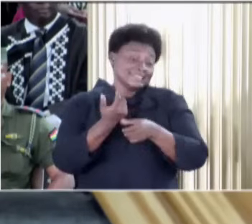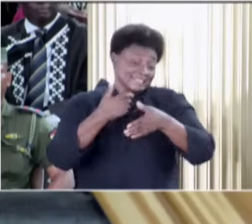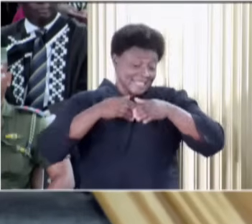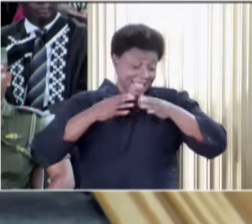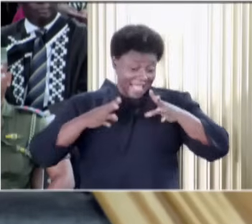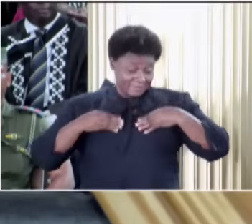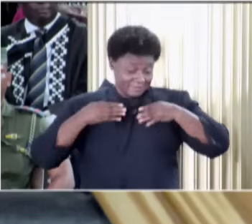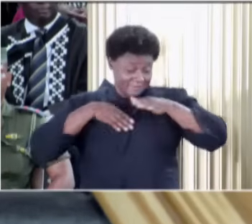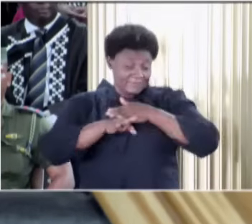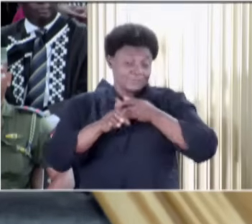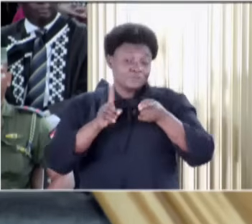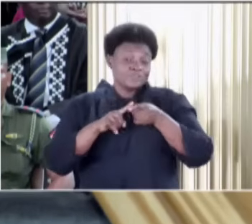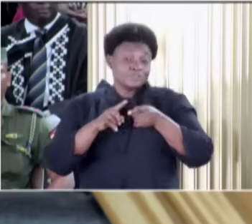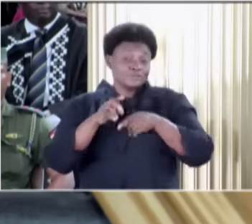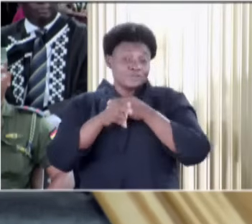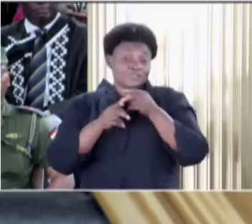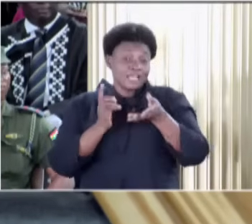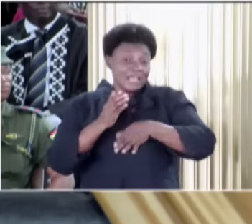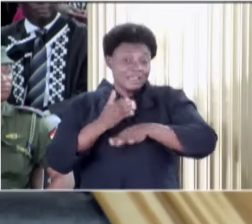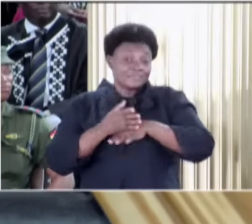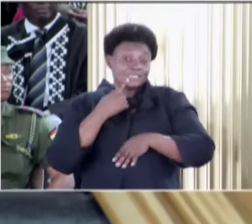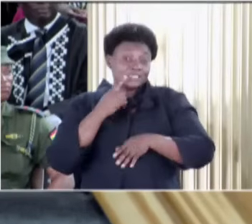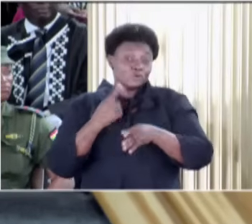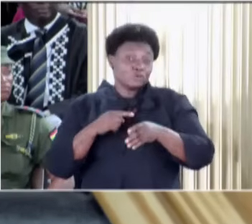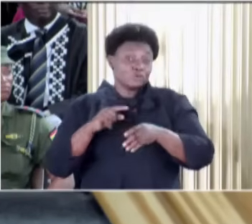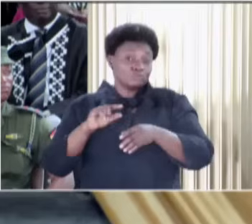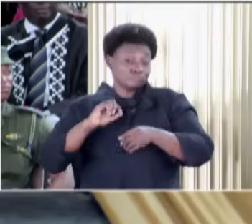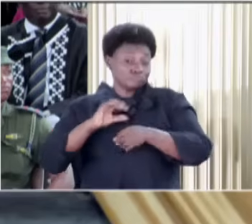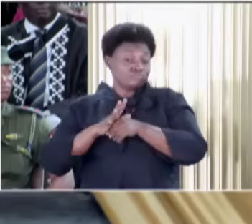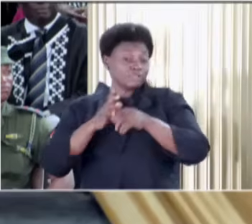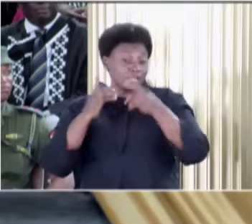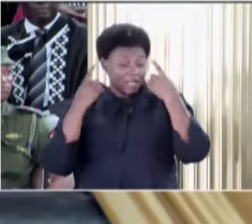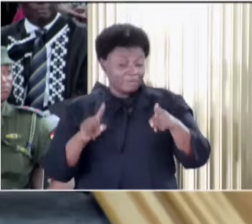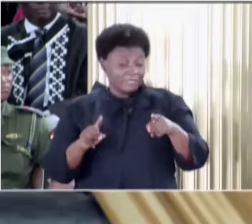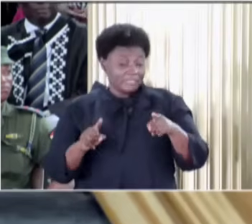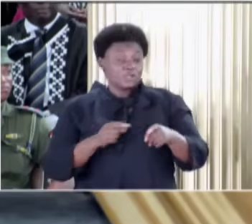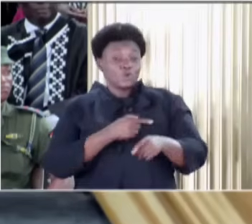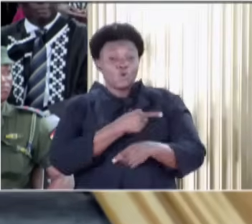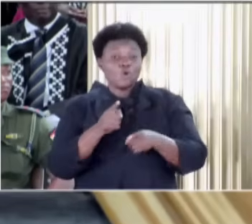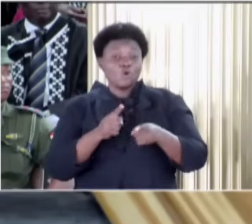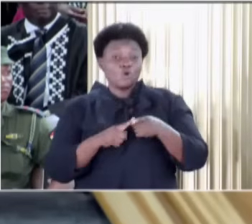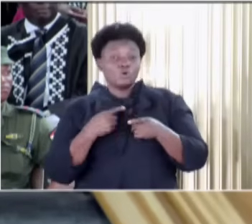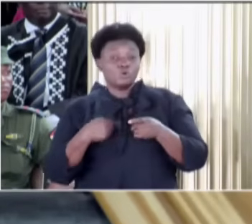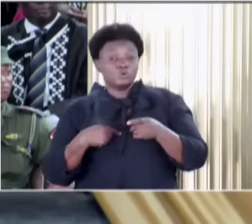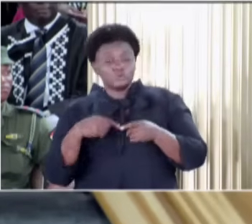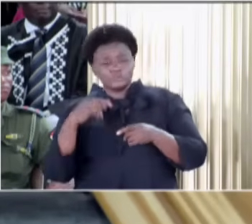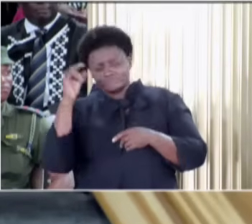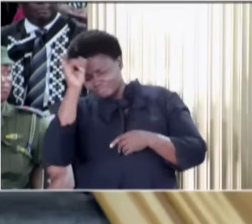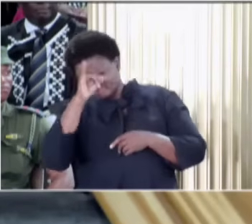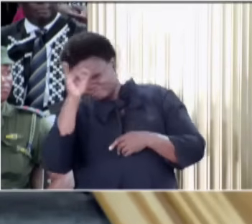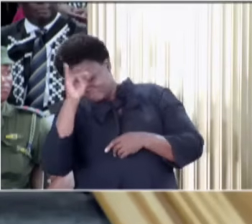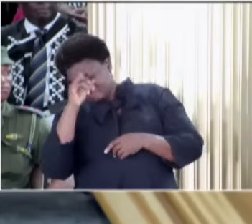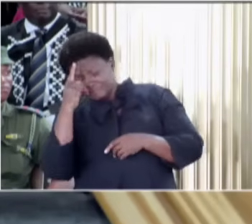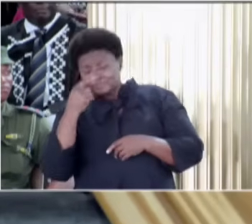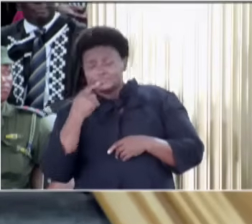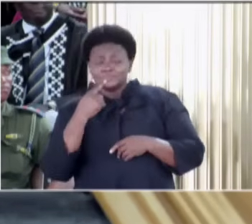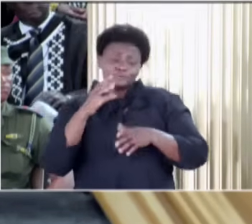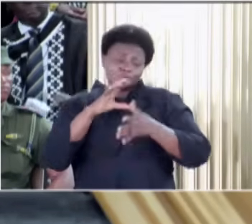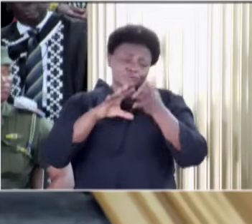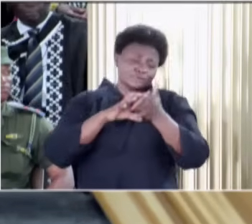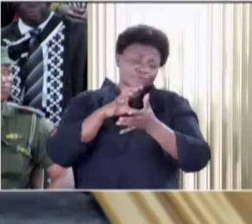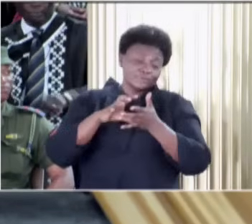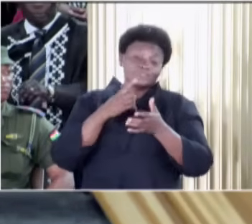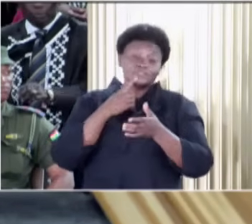university just after the global pandemic began to ease. And with all our ignorance and confusion after admission, we